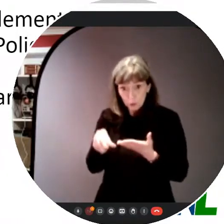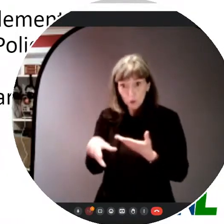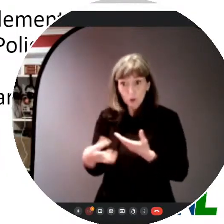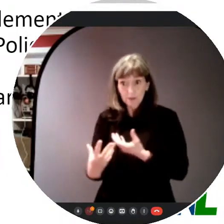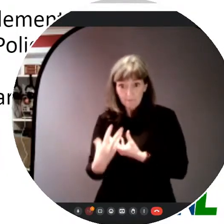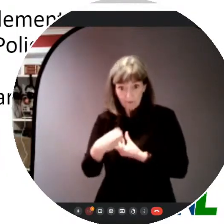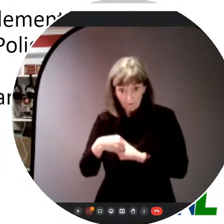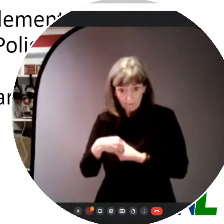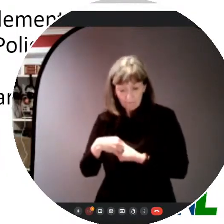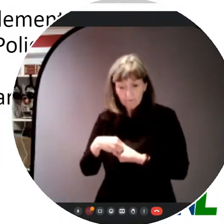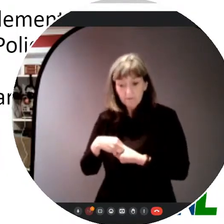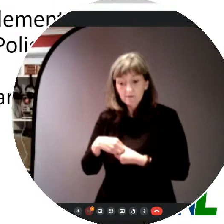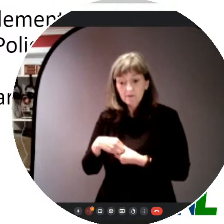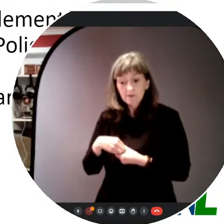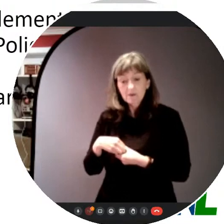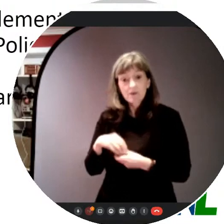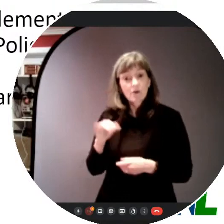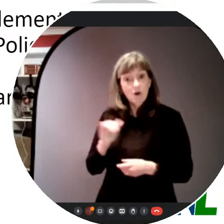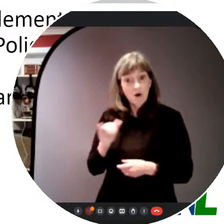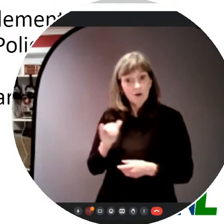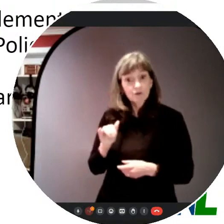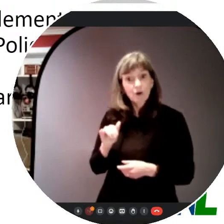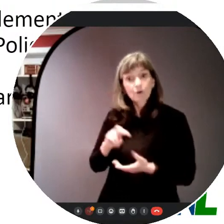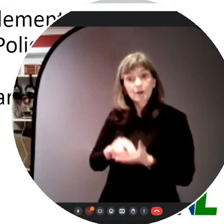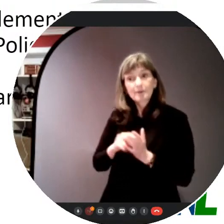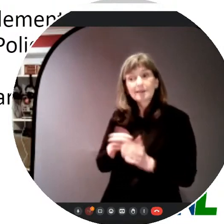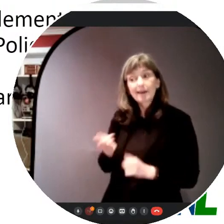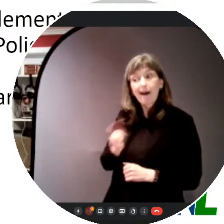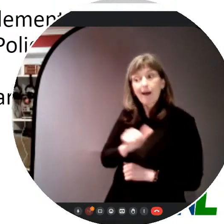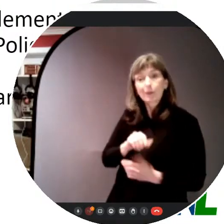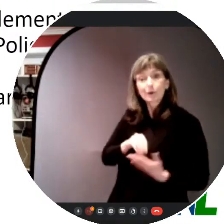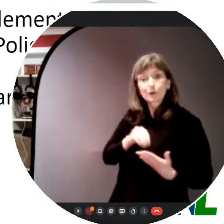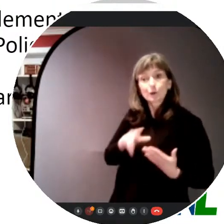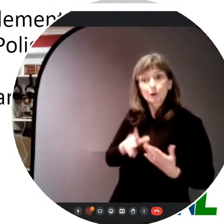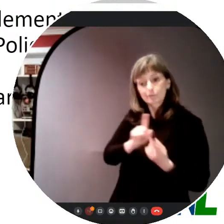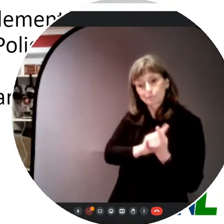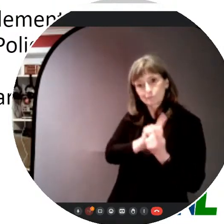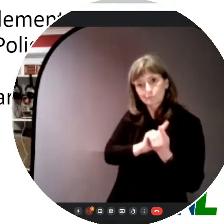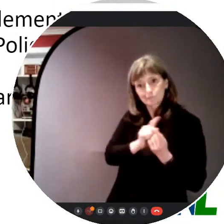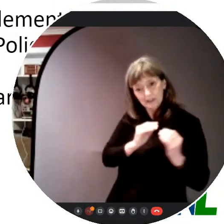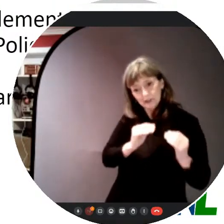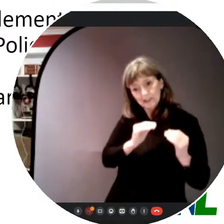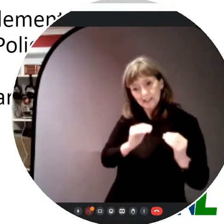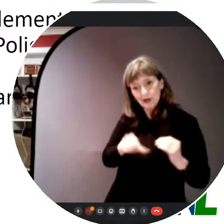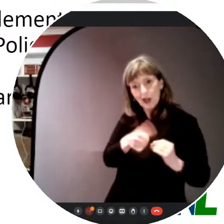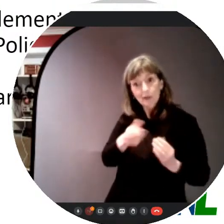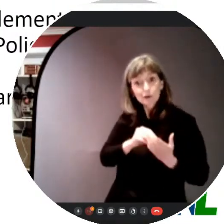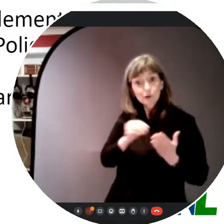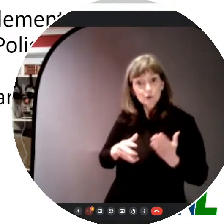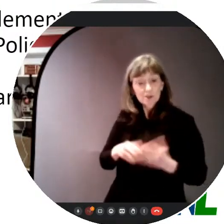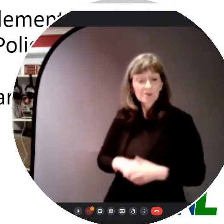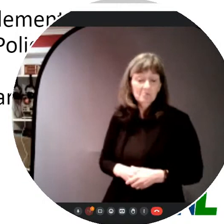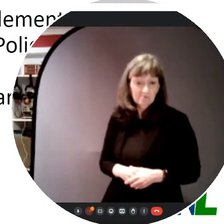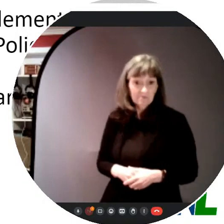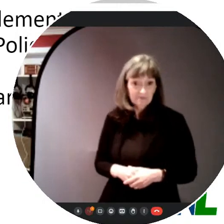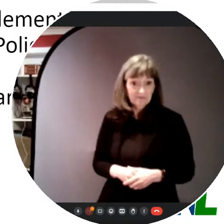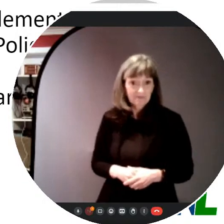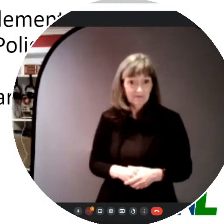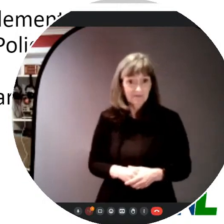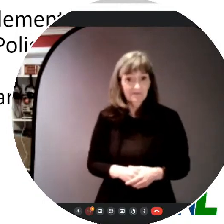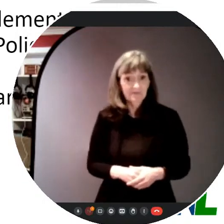that, they also gave back to fellow students, so they were good mentors to other students that helped them. So another great initiative,